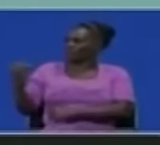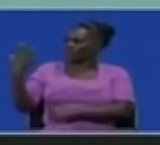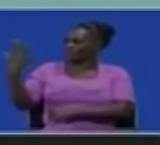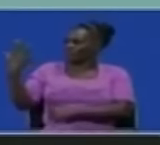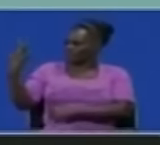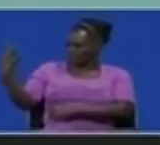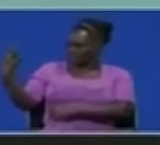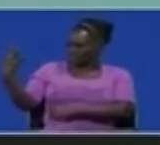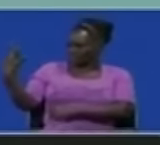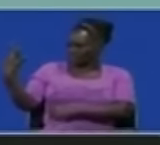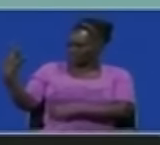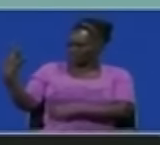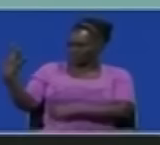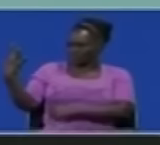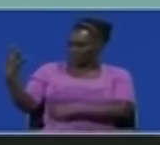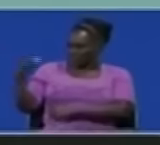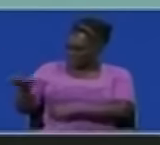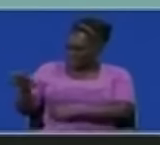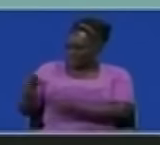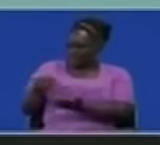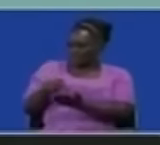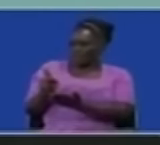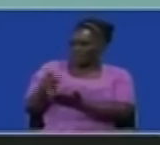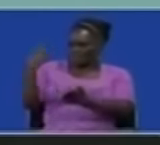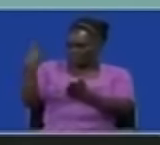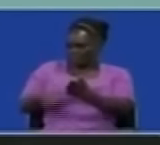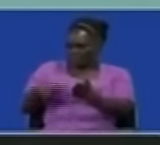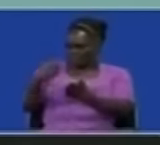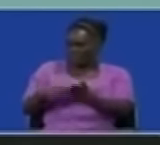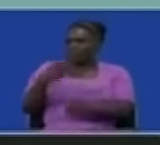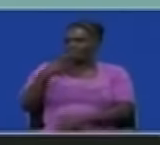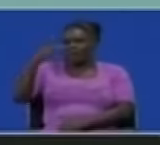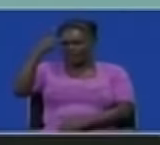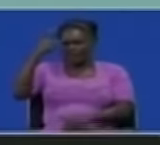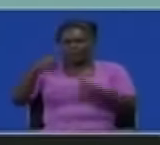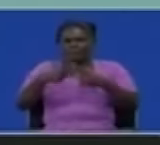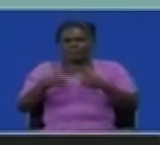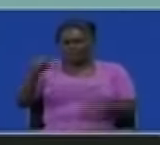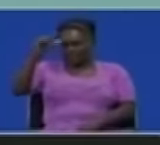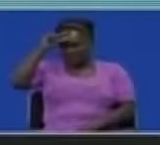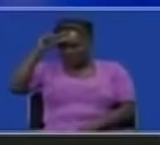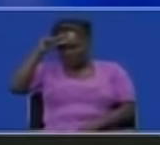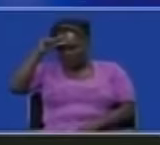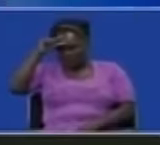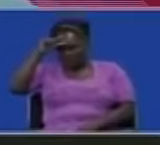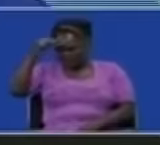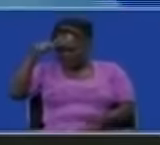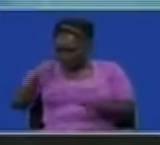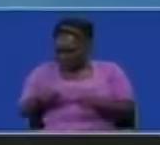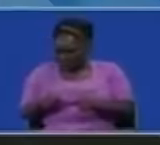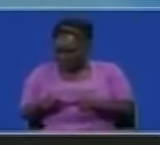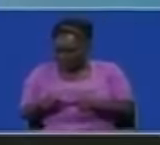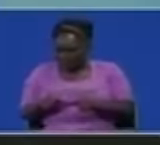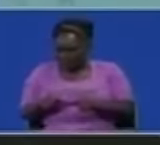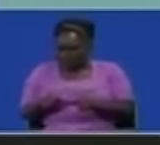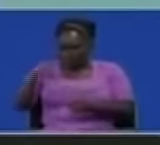53,553. Now, this is what you pay the school levies as a parent, but the government also, remember, has